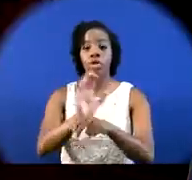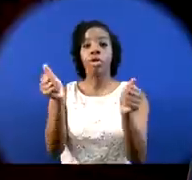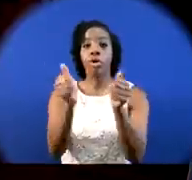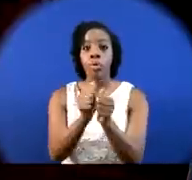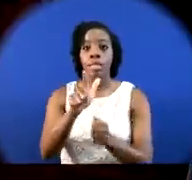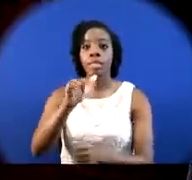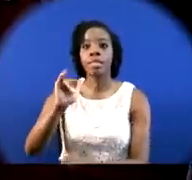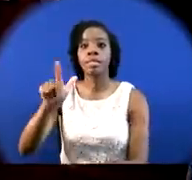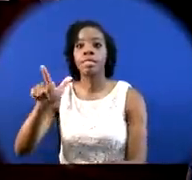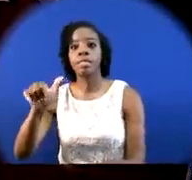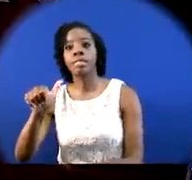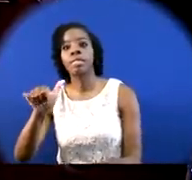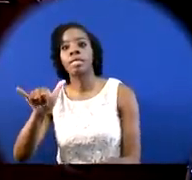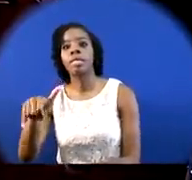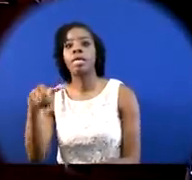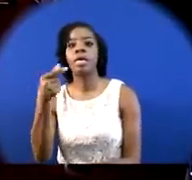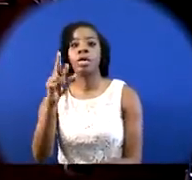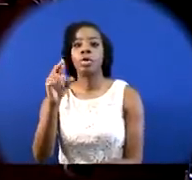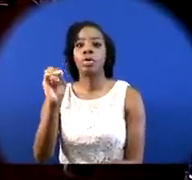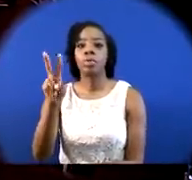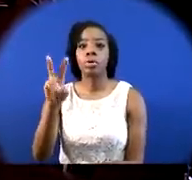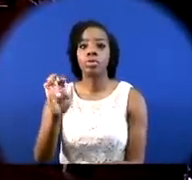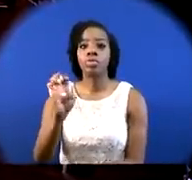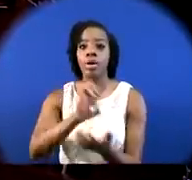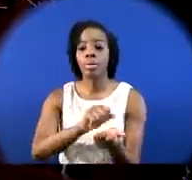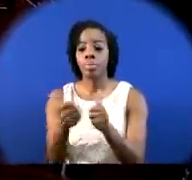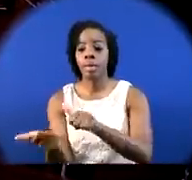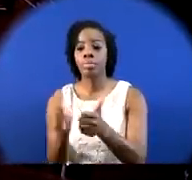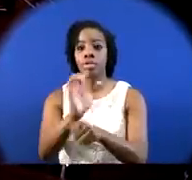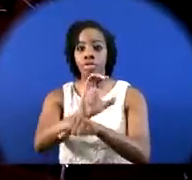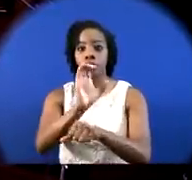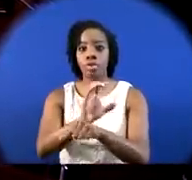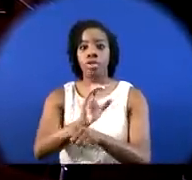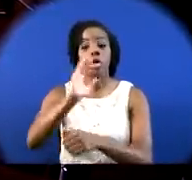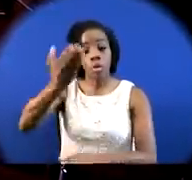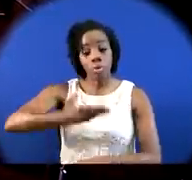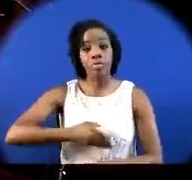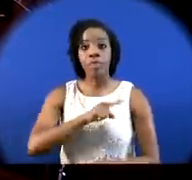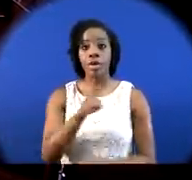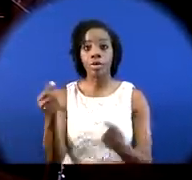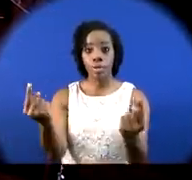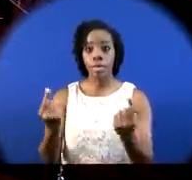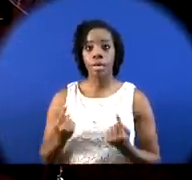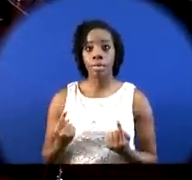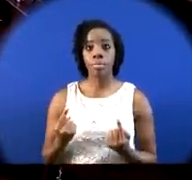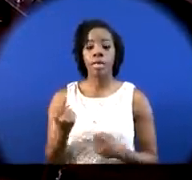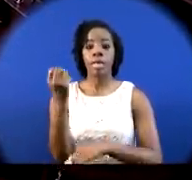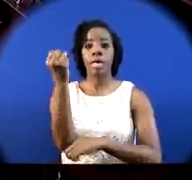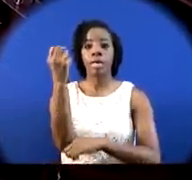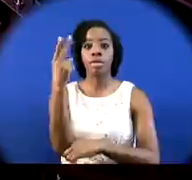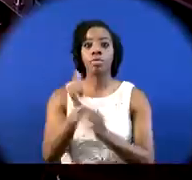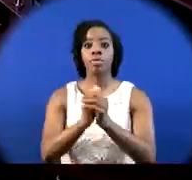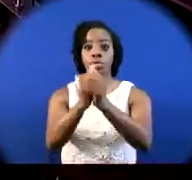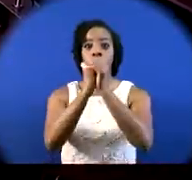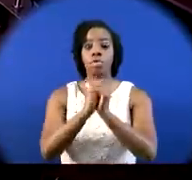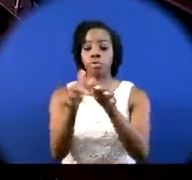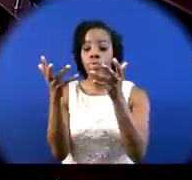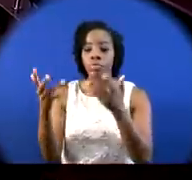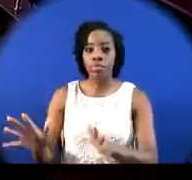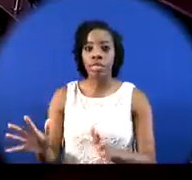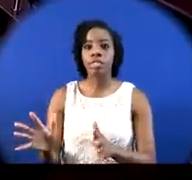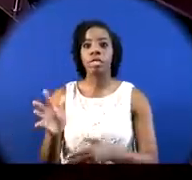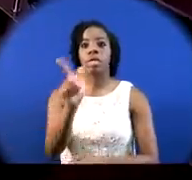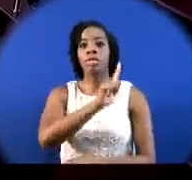Baptist Church and their pastor, the Reverend Terry Keith Anderson. We invite you to come at noon for worship, and of course we'll conclude the service at the Lord's